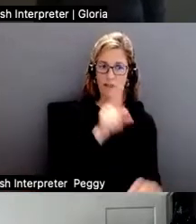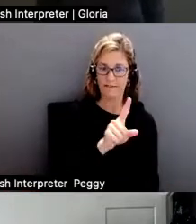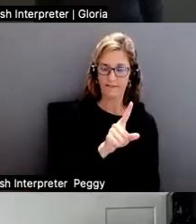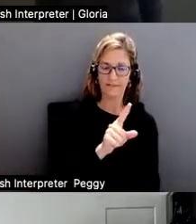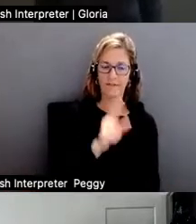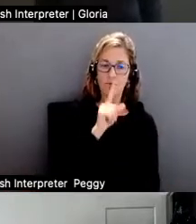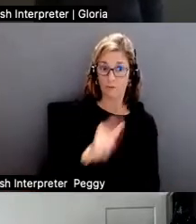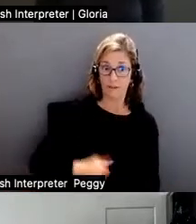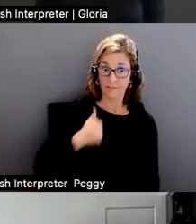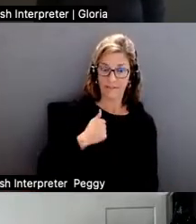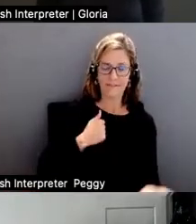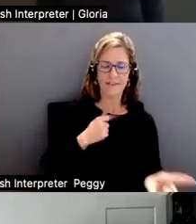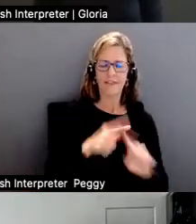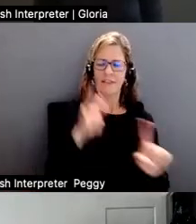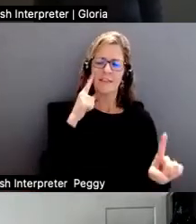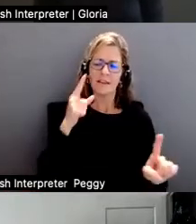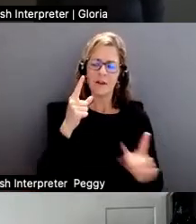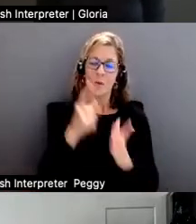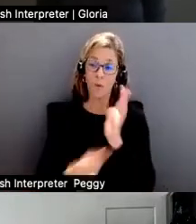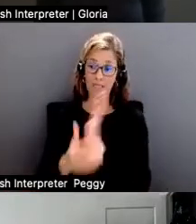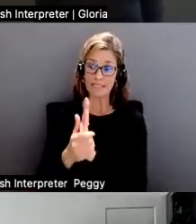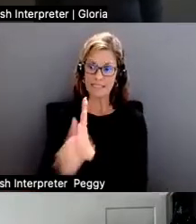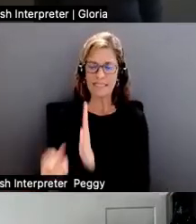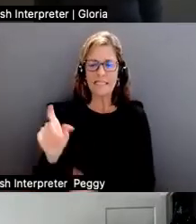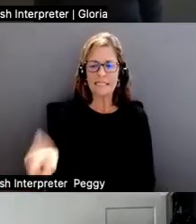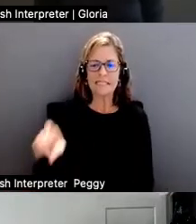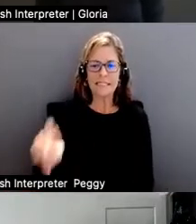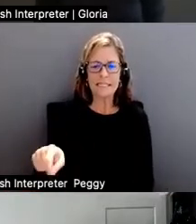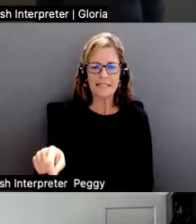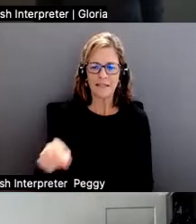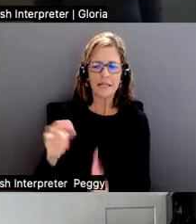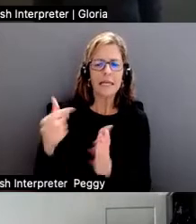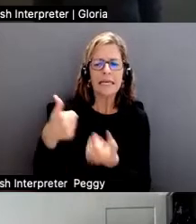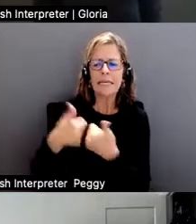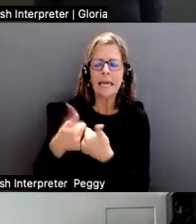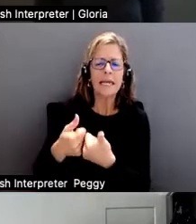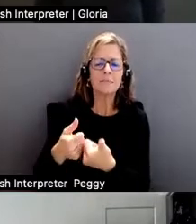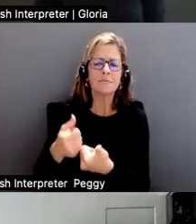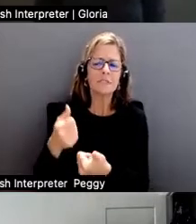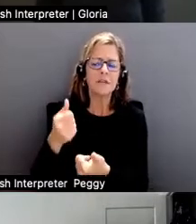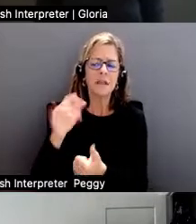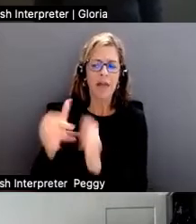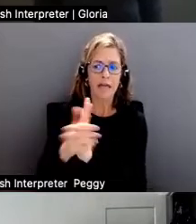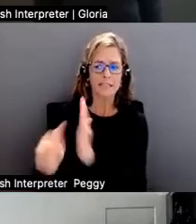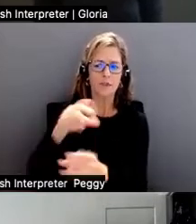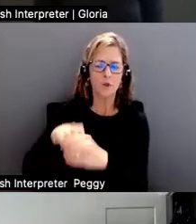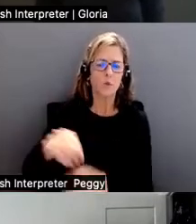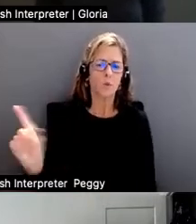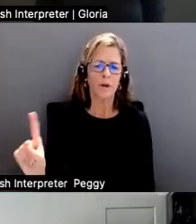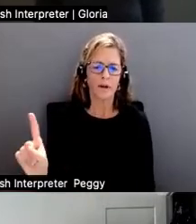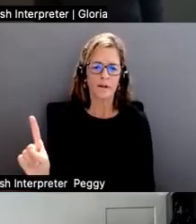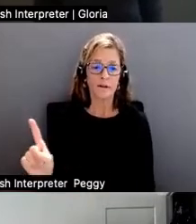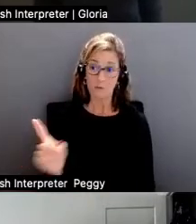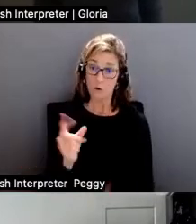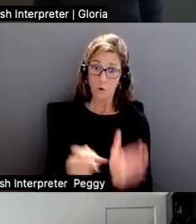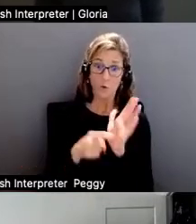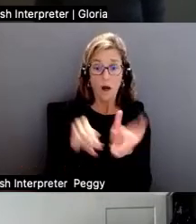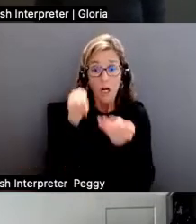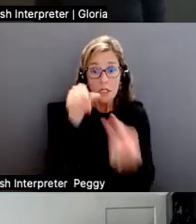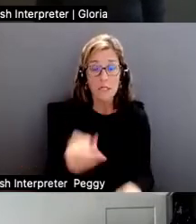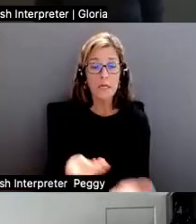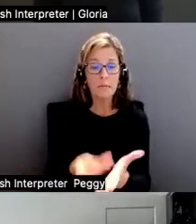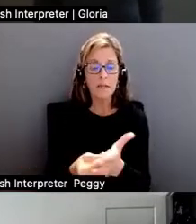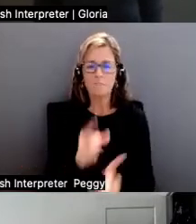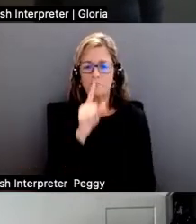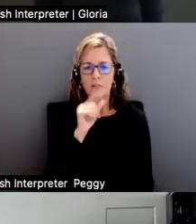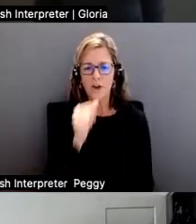project. It doesn't have to be prohibitively expensive either. Not only are there lots and lots of card